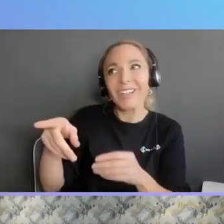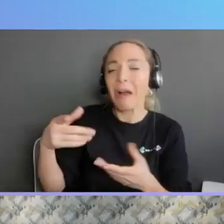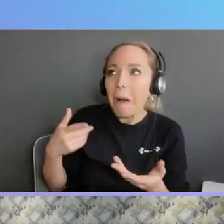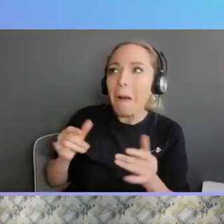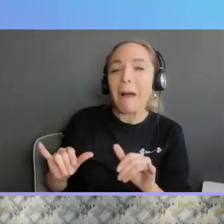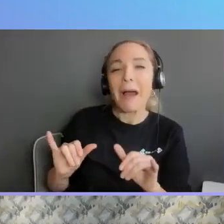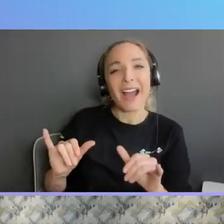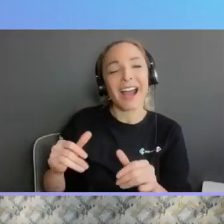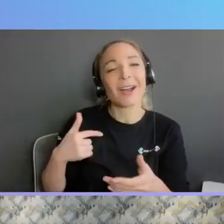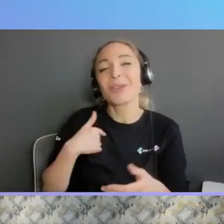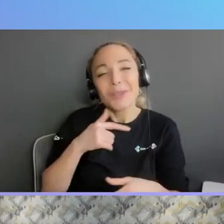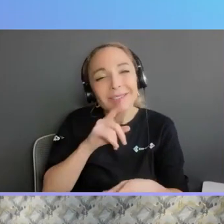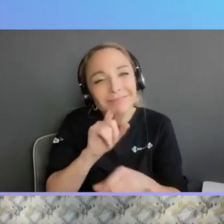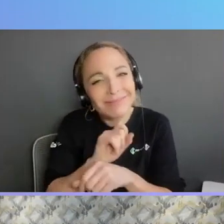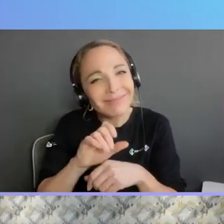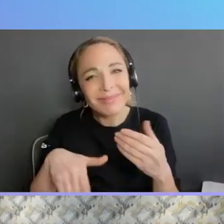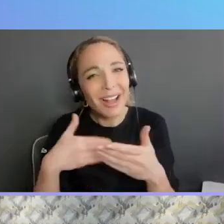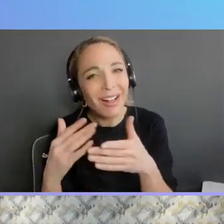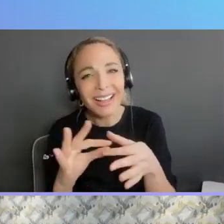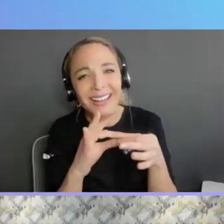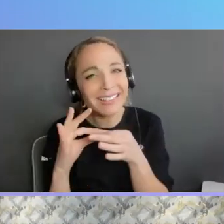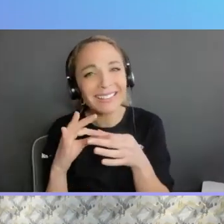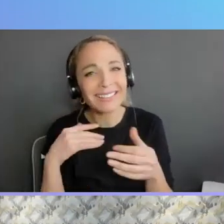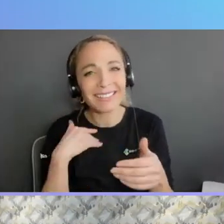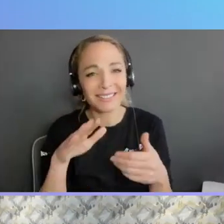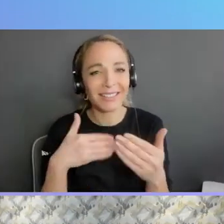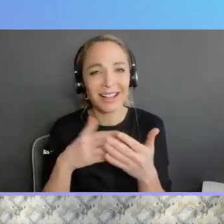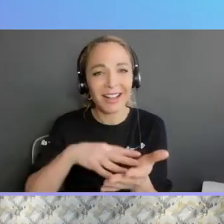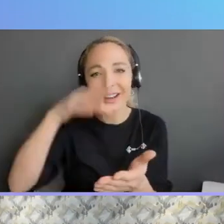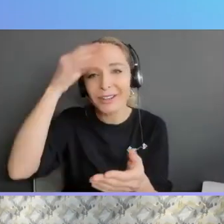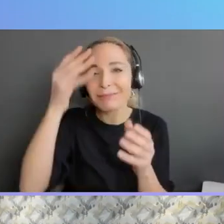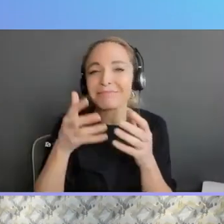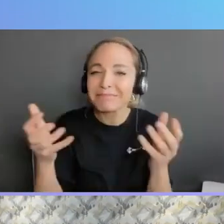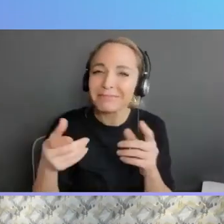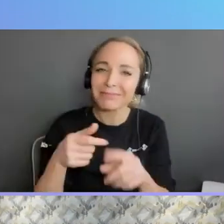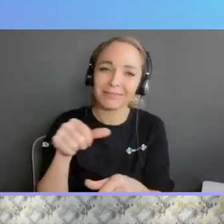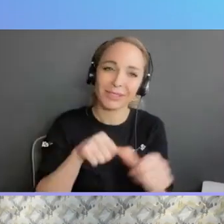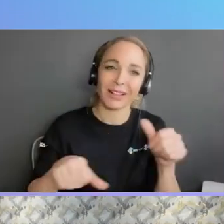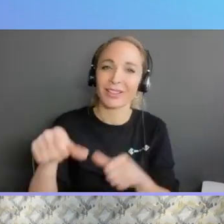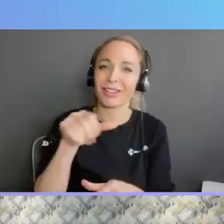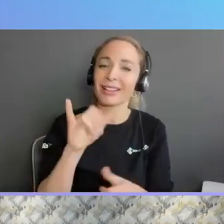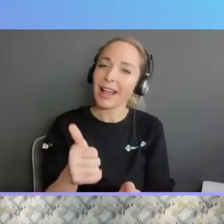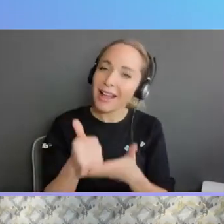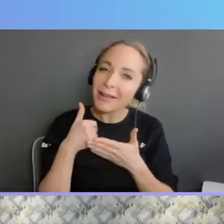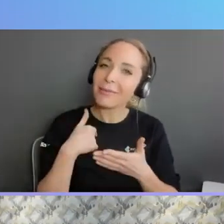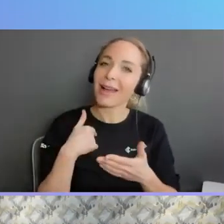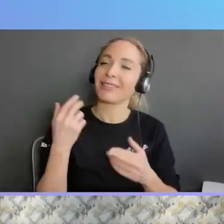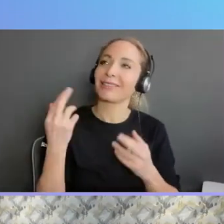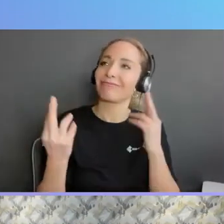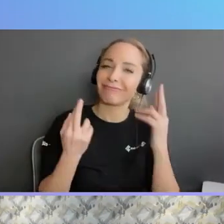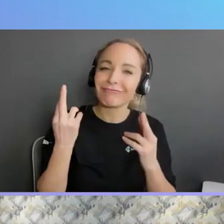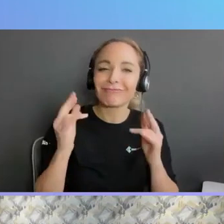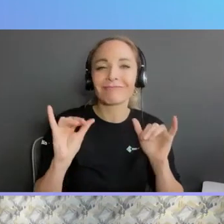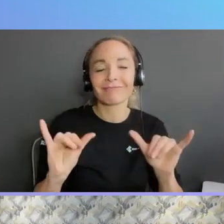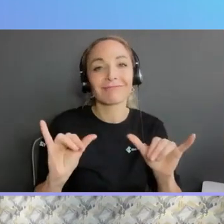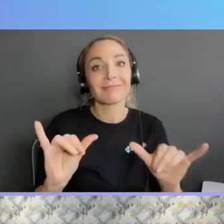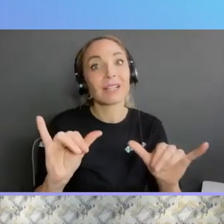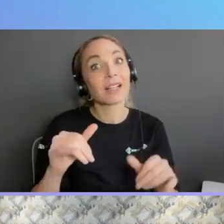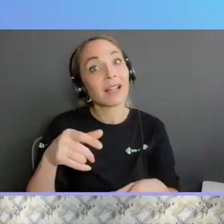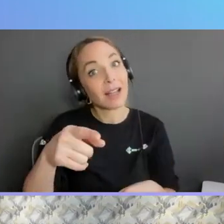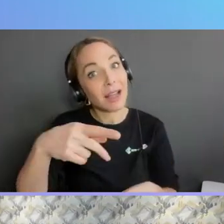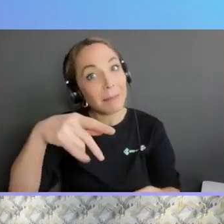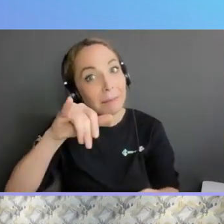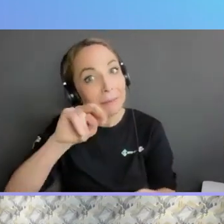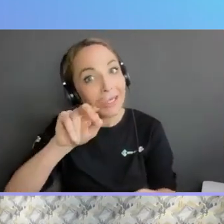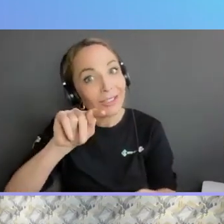other, and it helps us to get more allies and on Pinterest, for example, we do internal